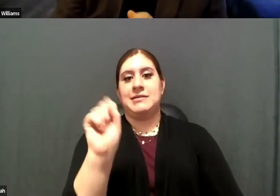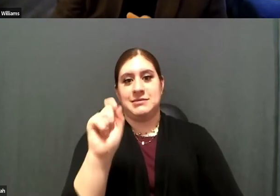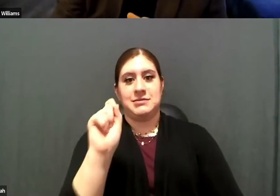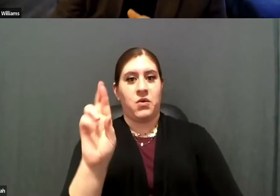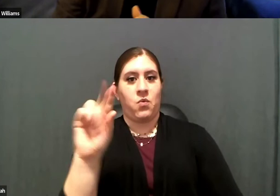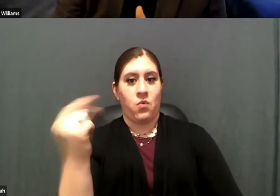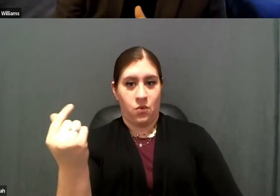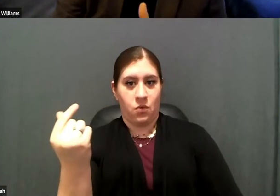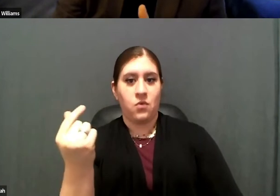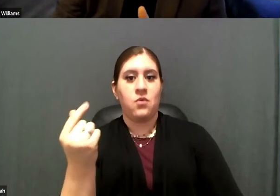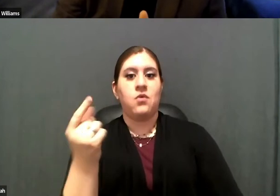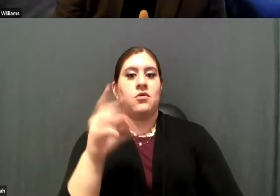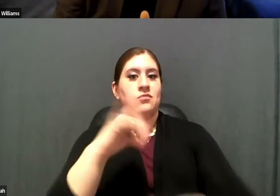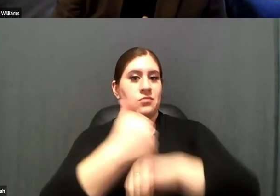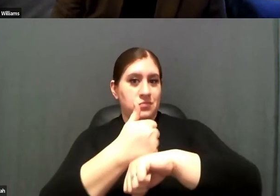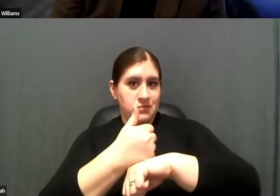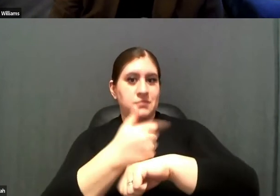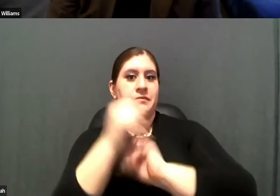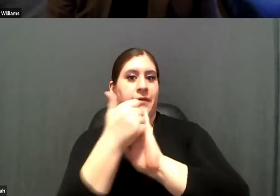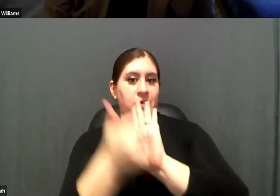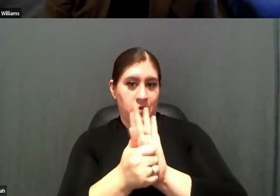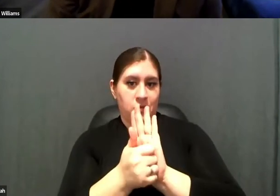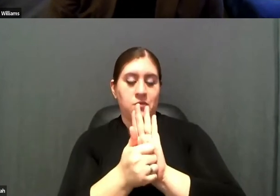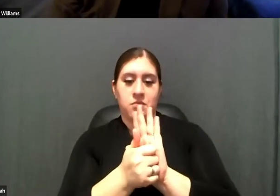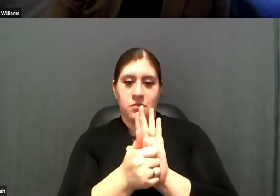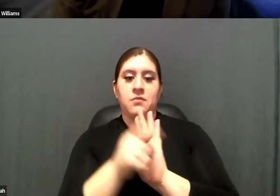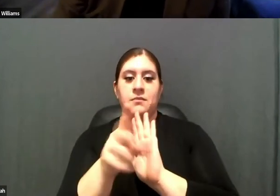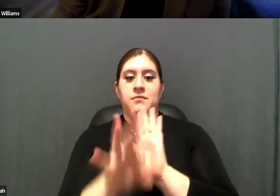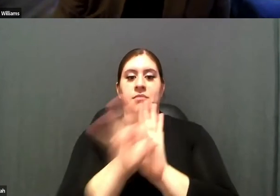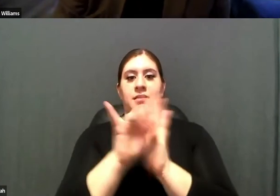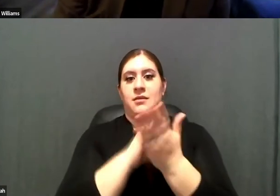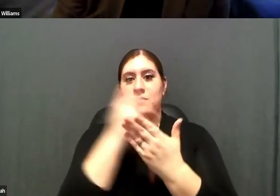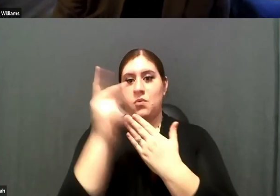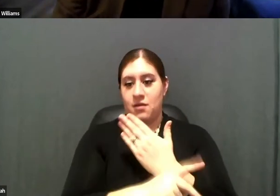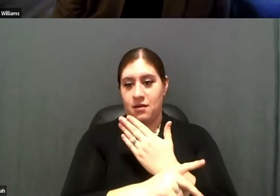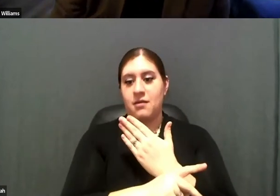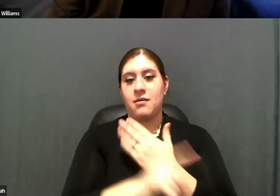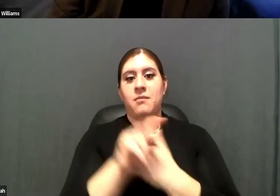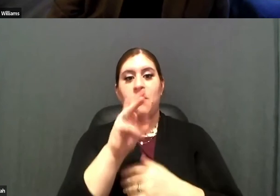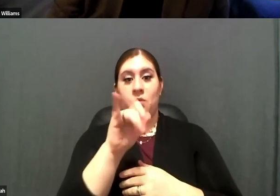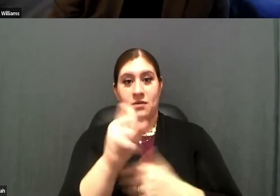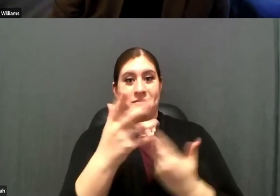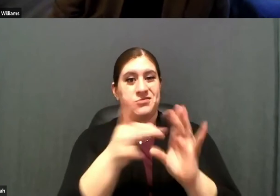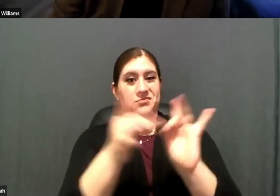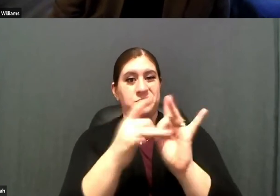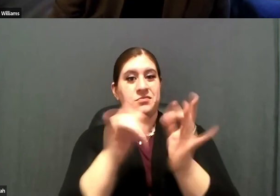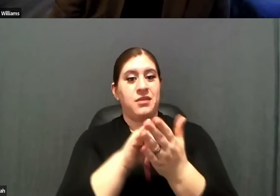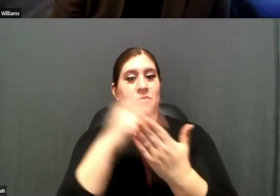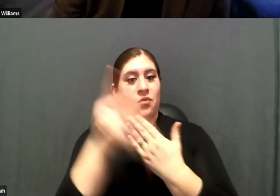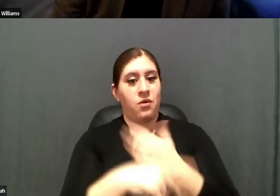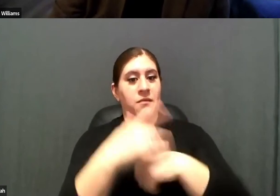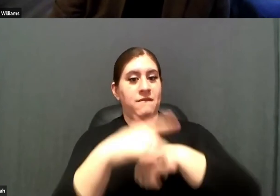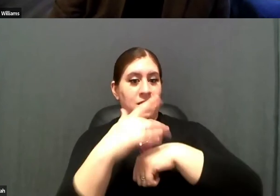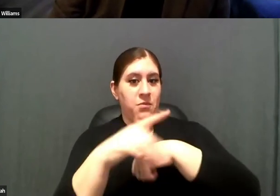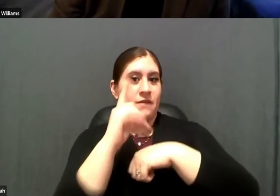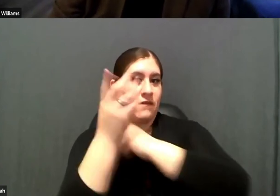applytexas.org. You would create your profile and you would select this program. And as Dr. Williams mentions, this program is going to be available for